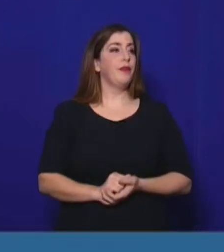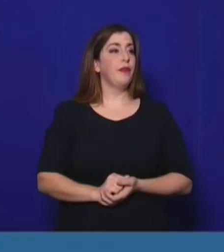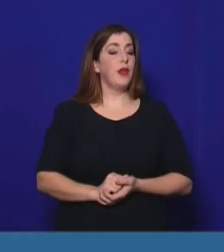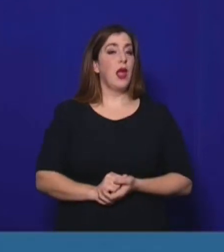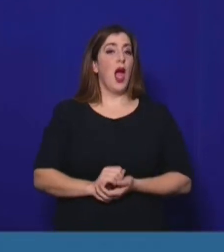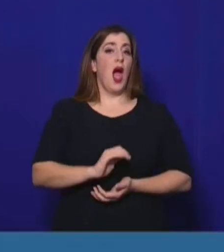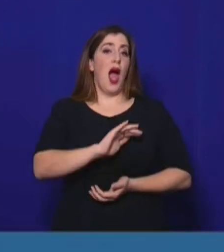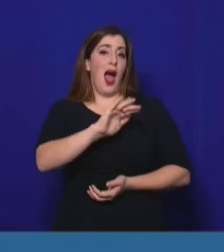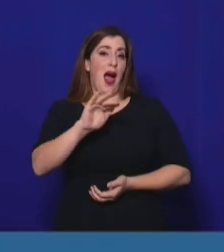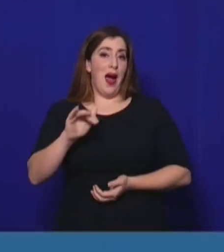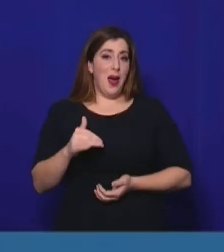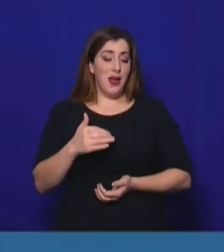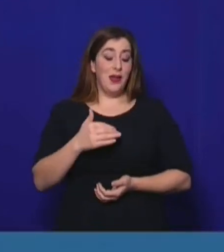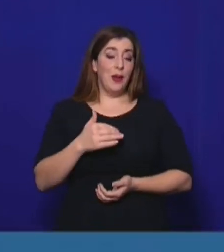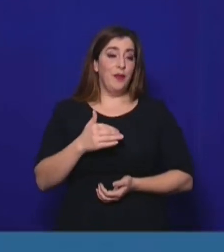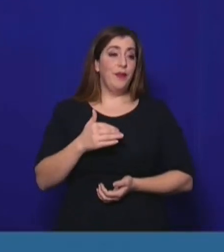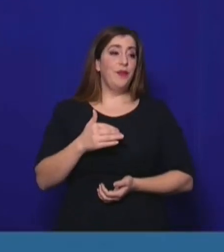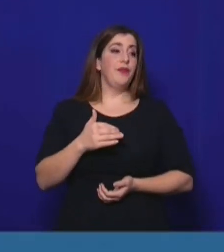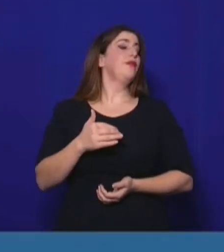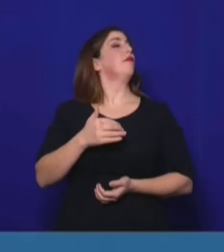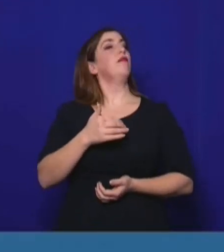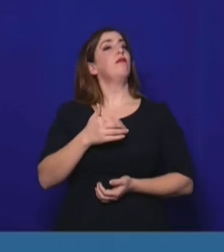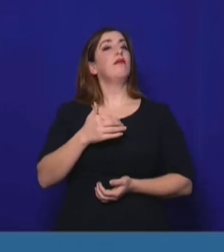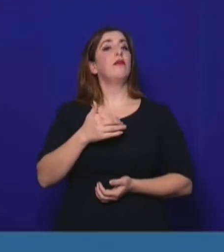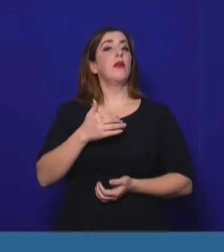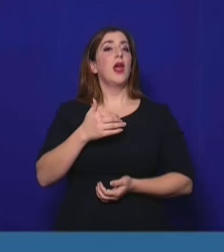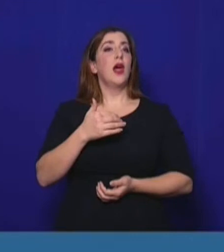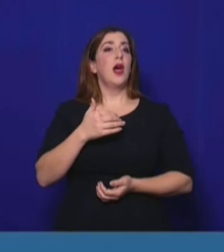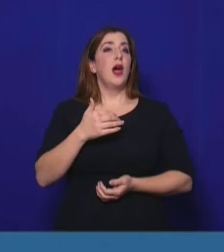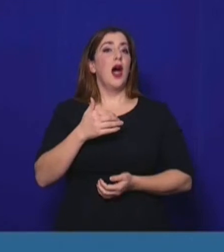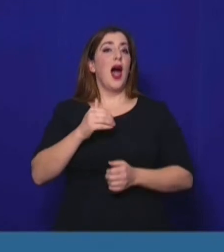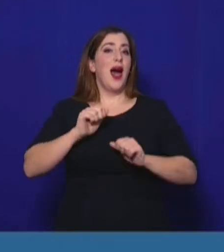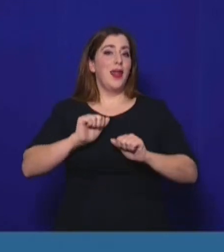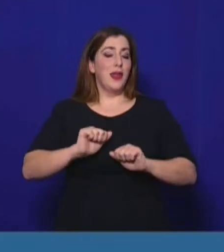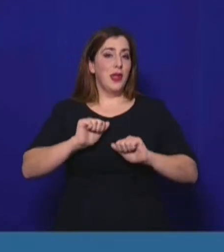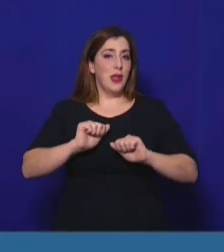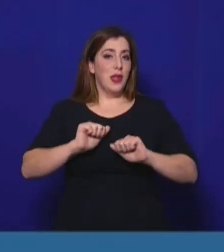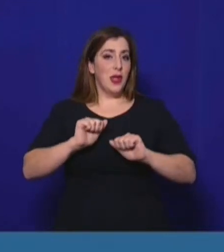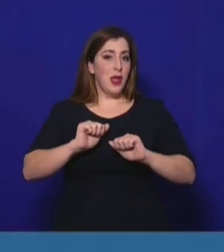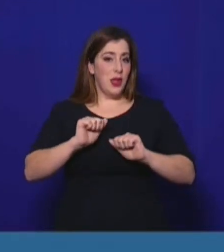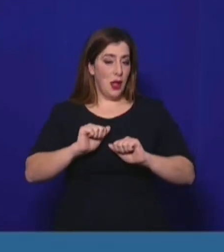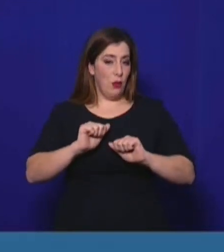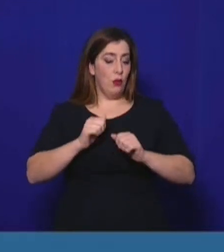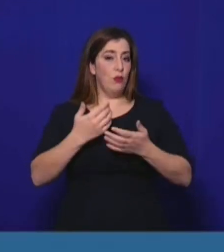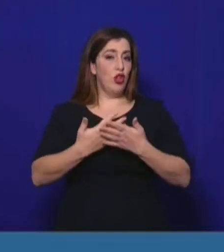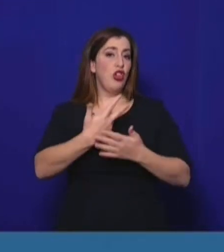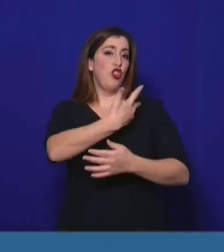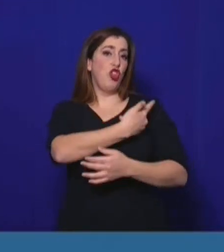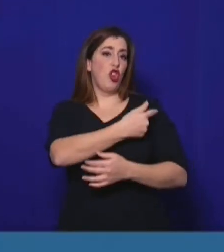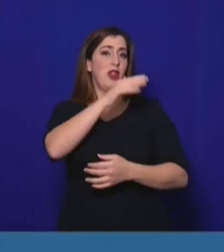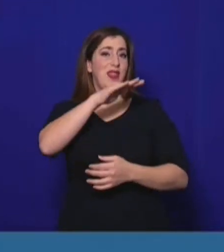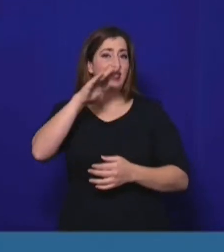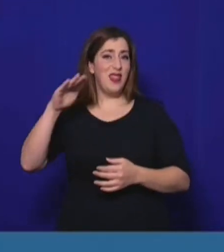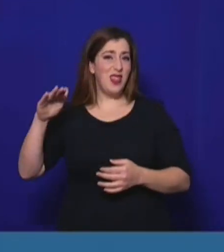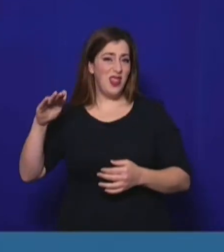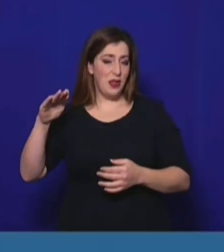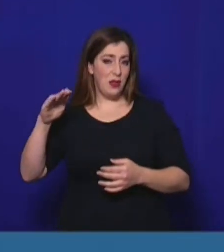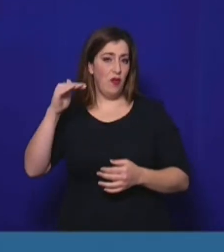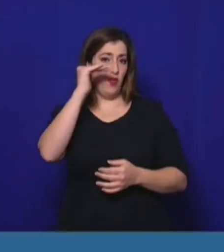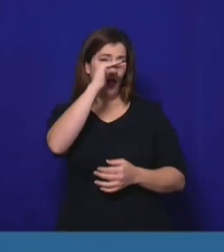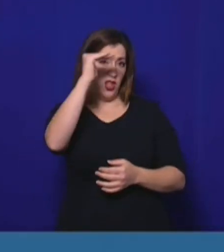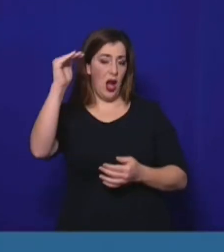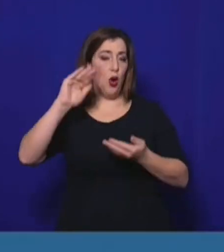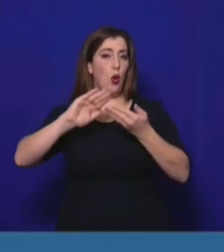tagħna fid-djar tan-nies individwali ħajkun għal dawk li biss għandhom bżonn u li huma dawk in-nies li